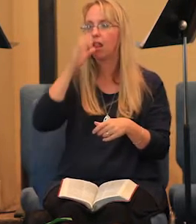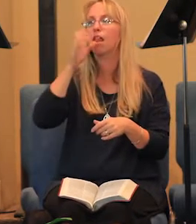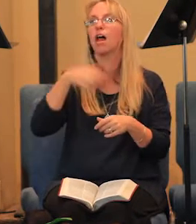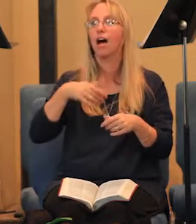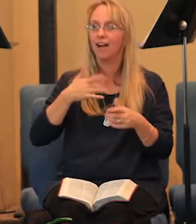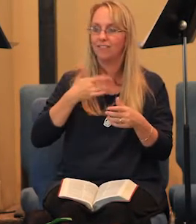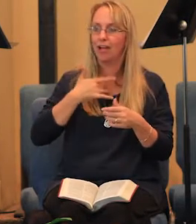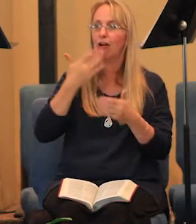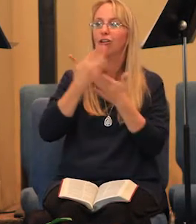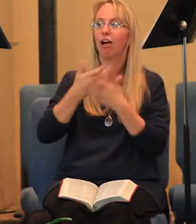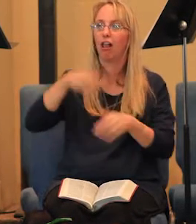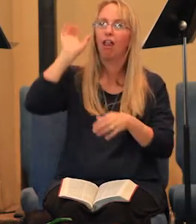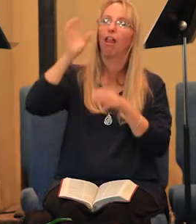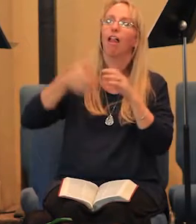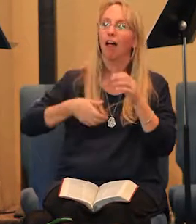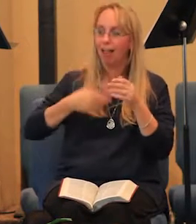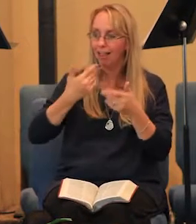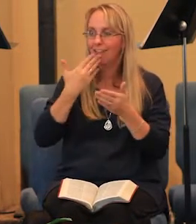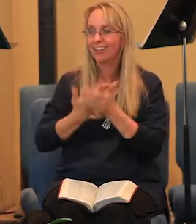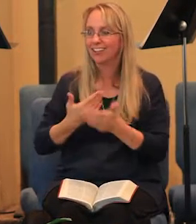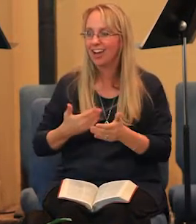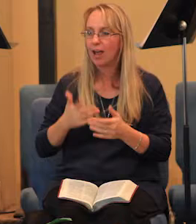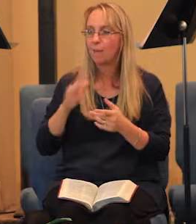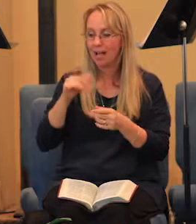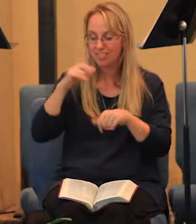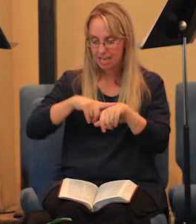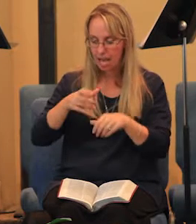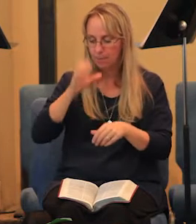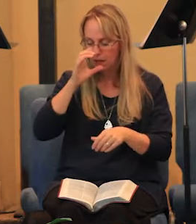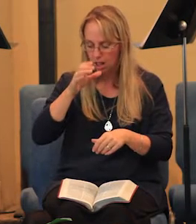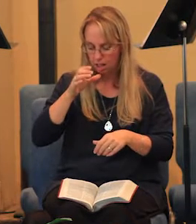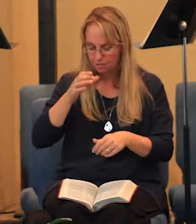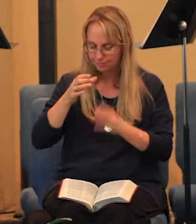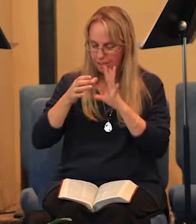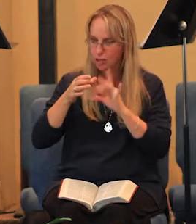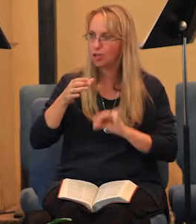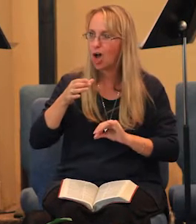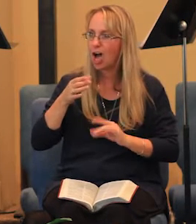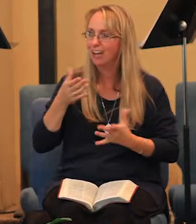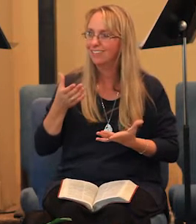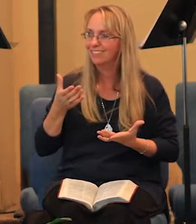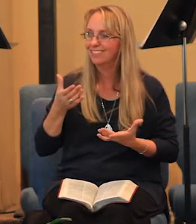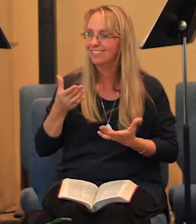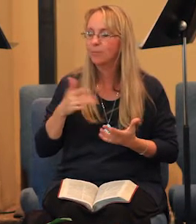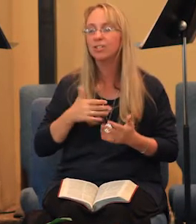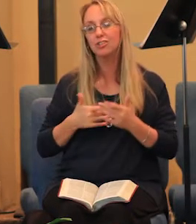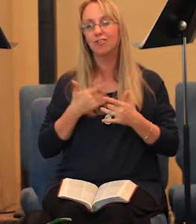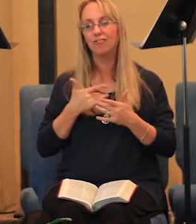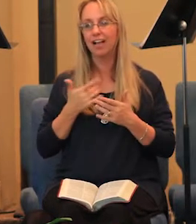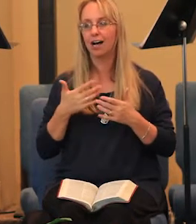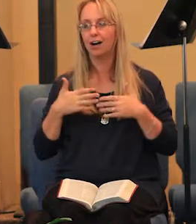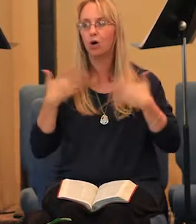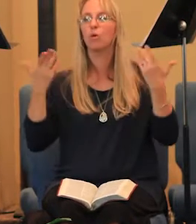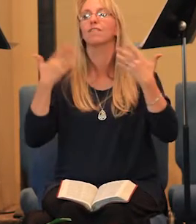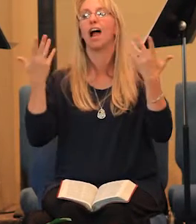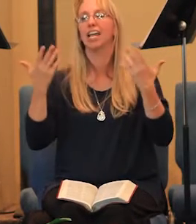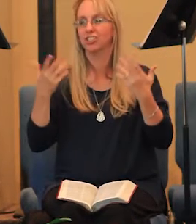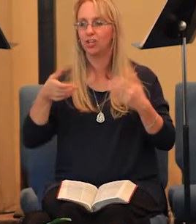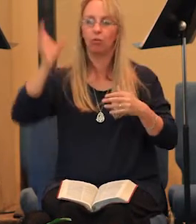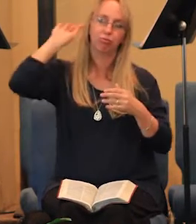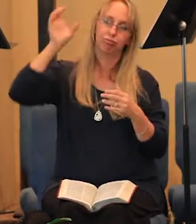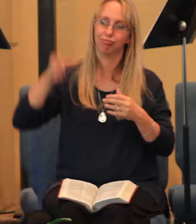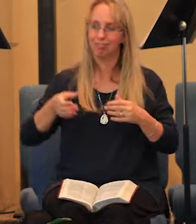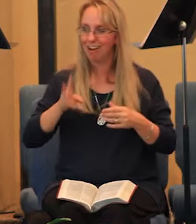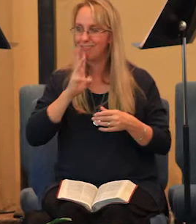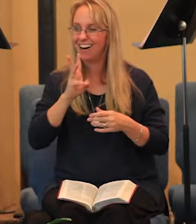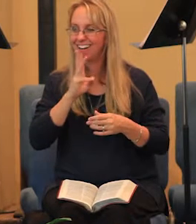so good. Oh, that feels so good. And then by the time you actually get to drink it, it's gone. But you kind of feel refreshed. And so I used to do this to